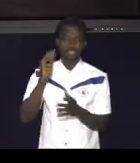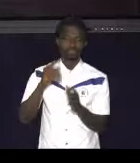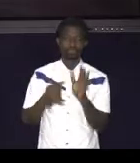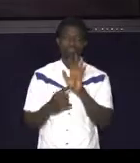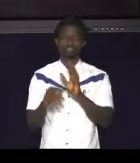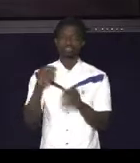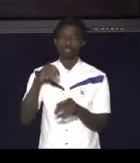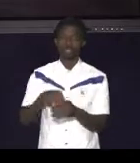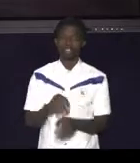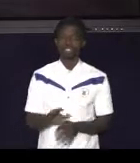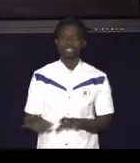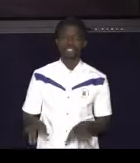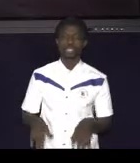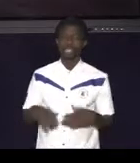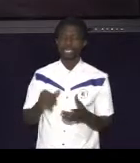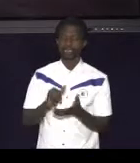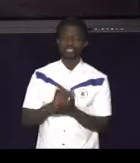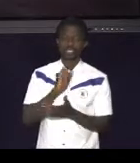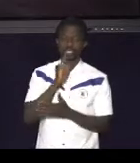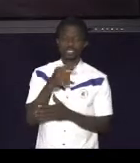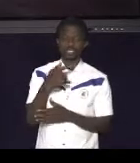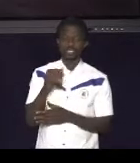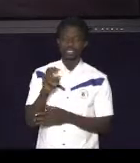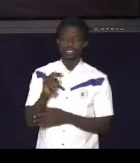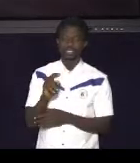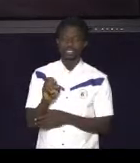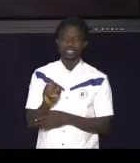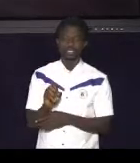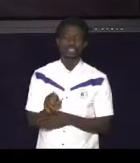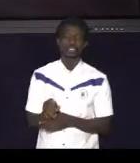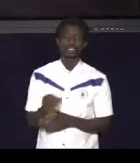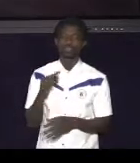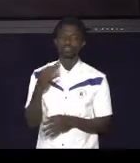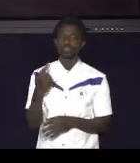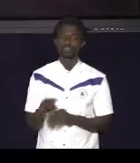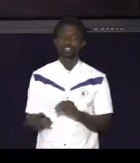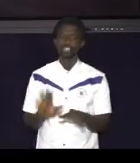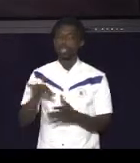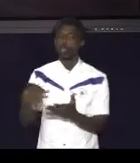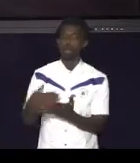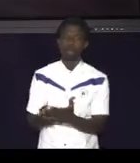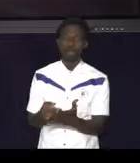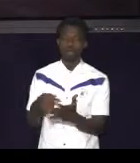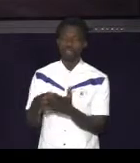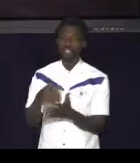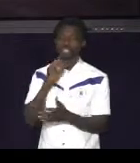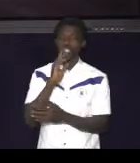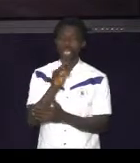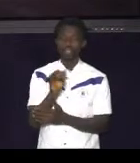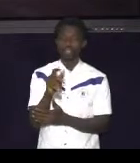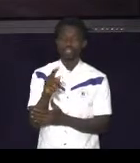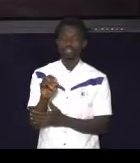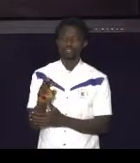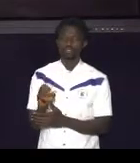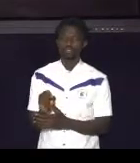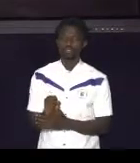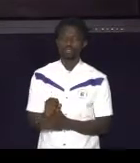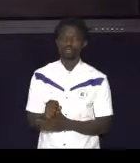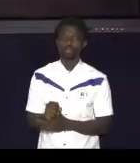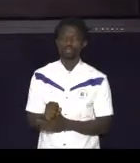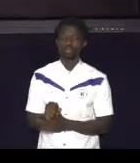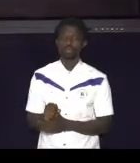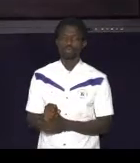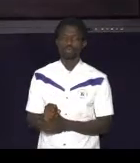appear in the child's life. That's genetic structure of the child. So all these are factors